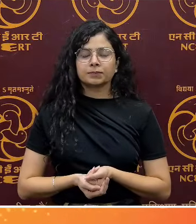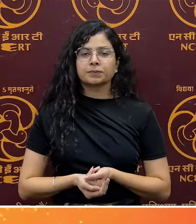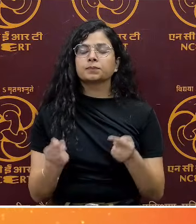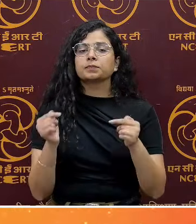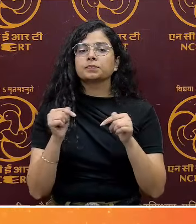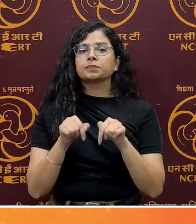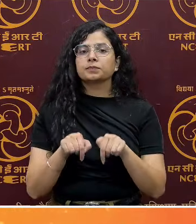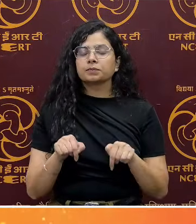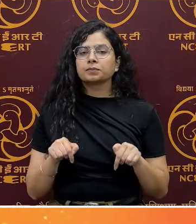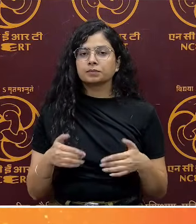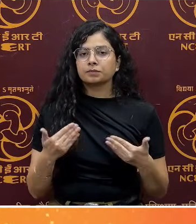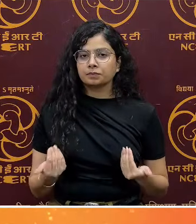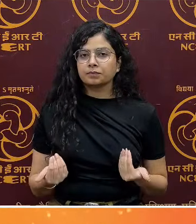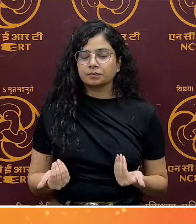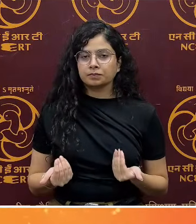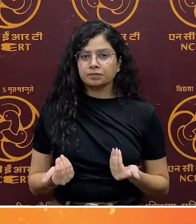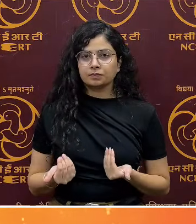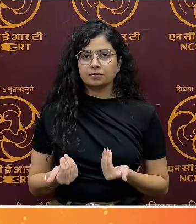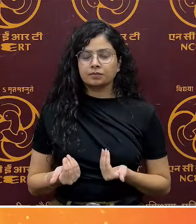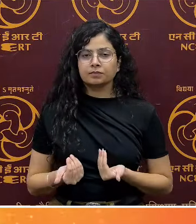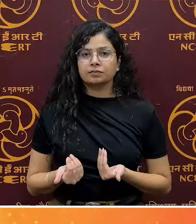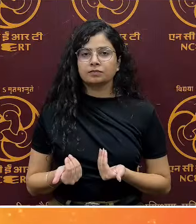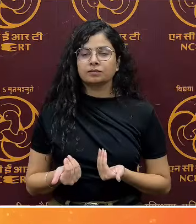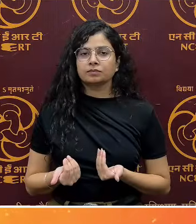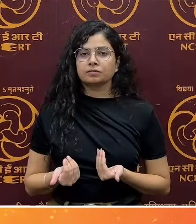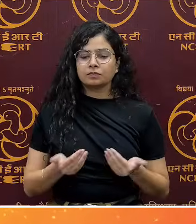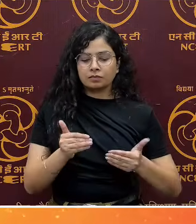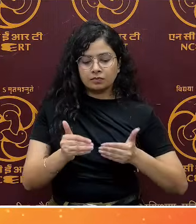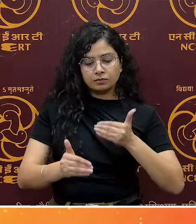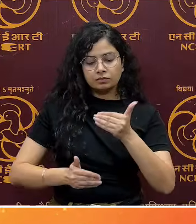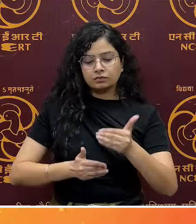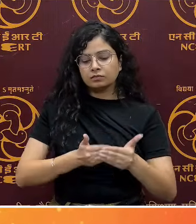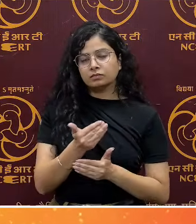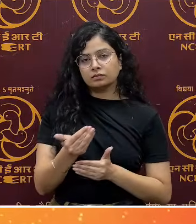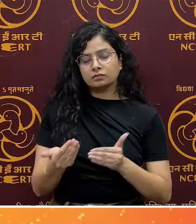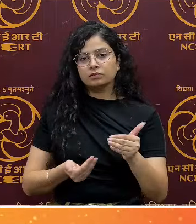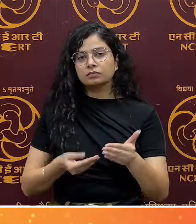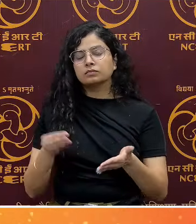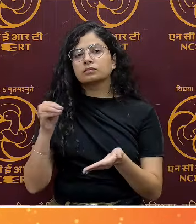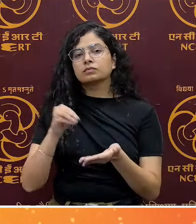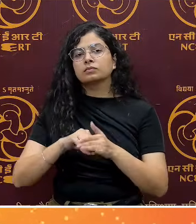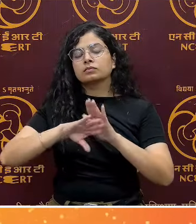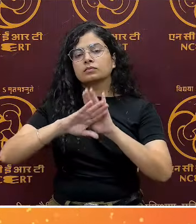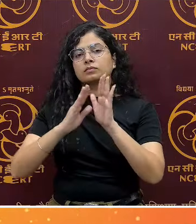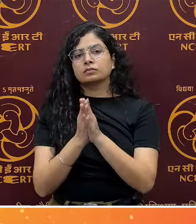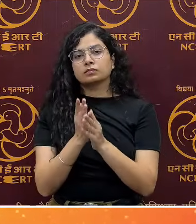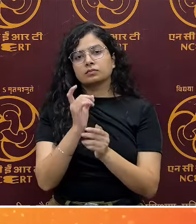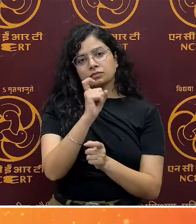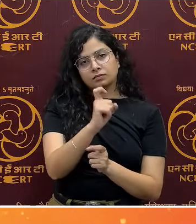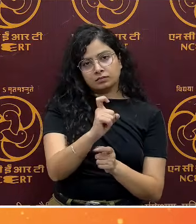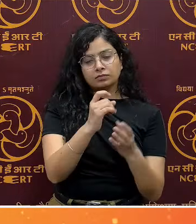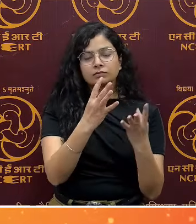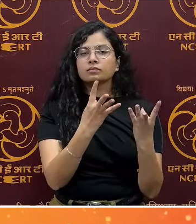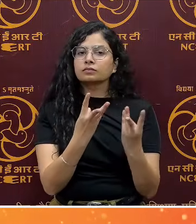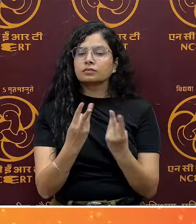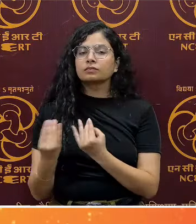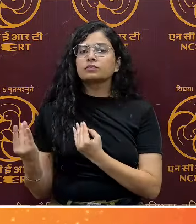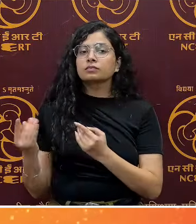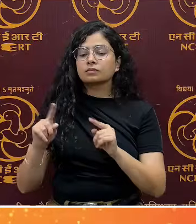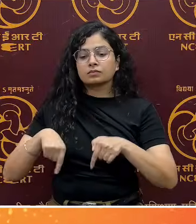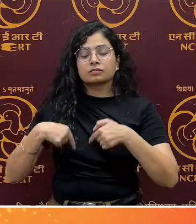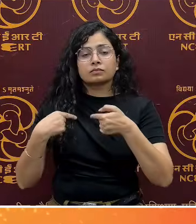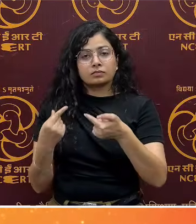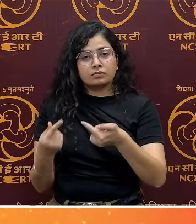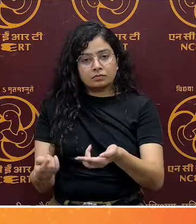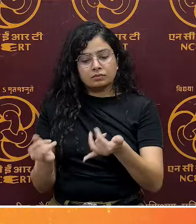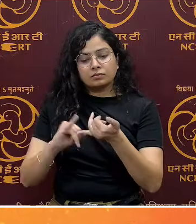Here our sequence contains 7 numbers, and in the next